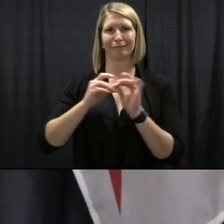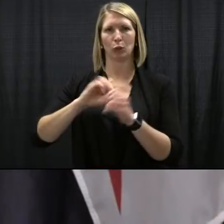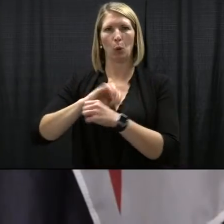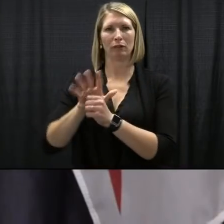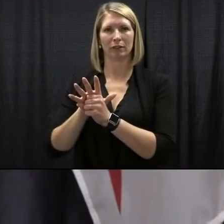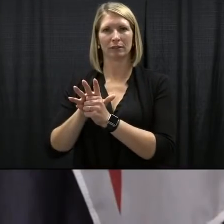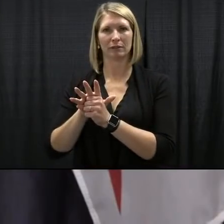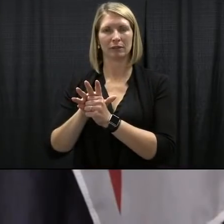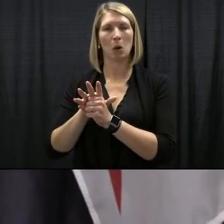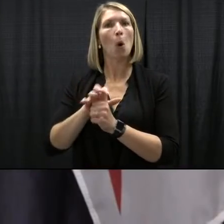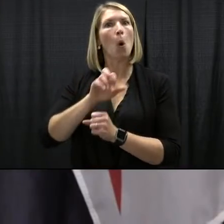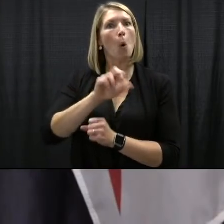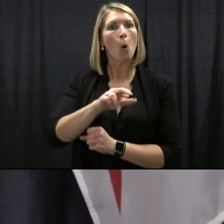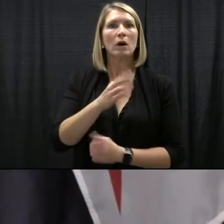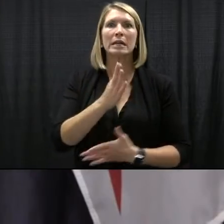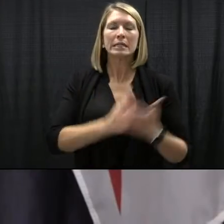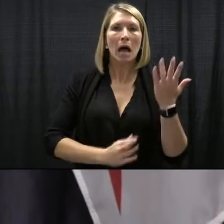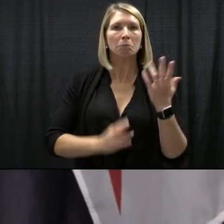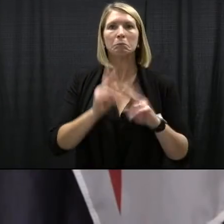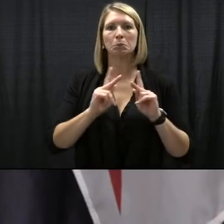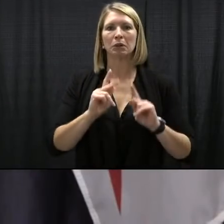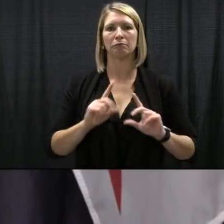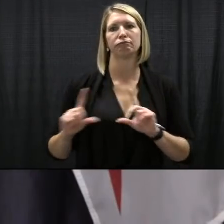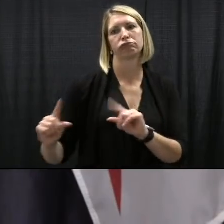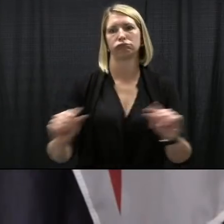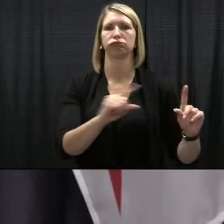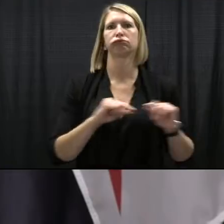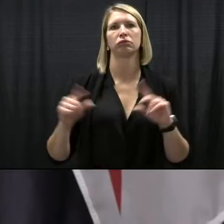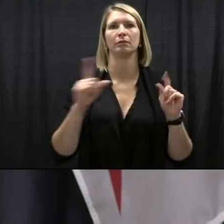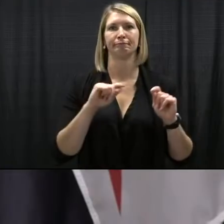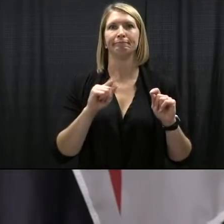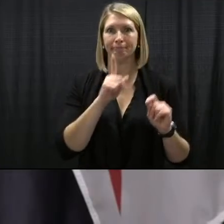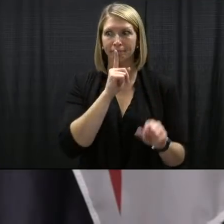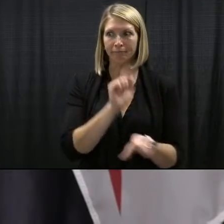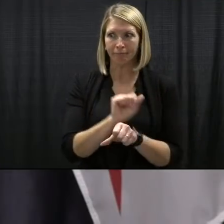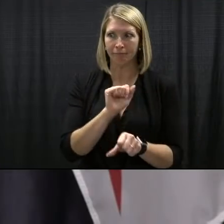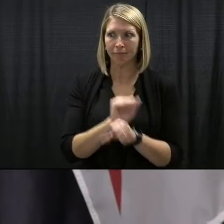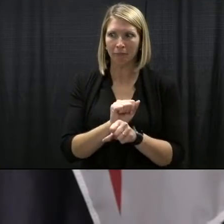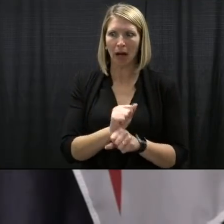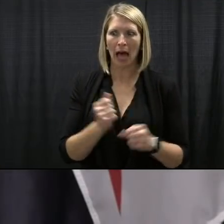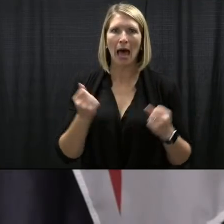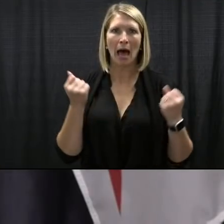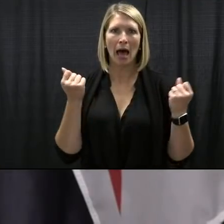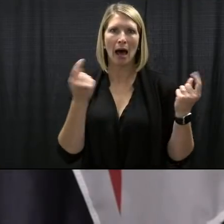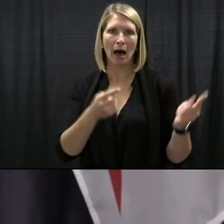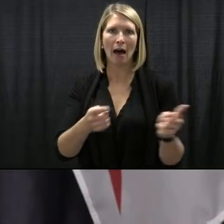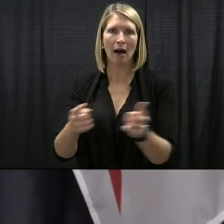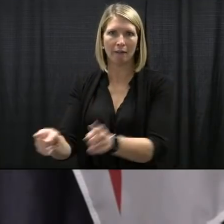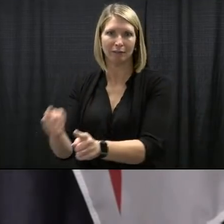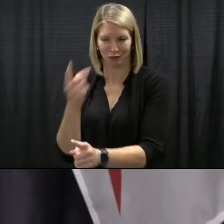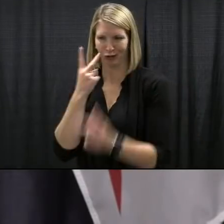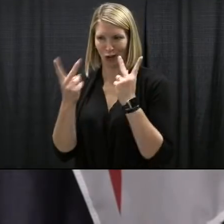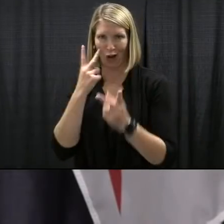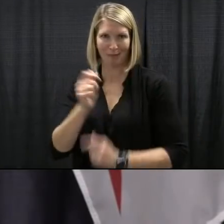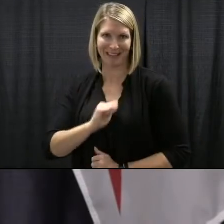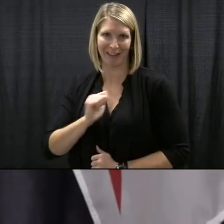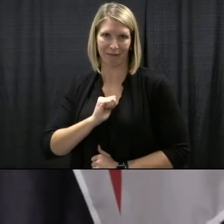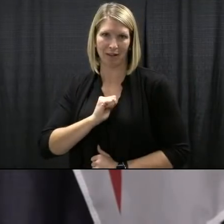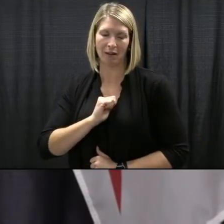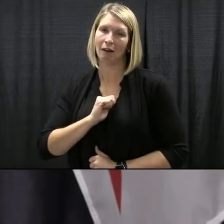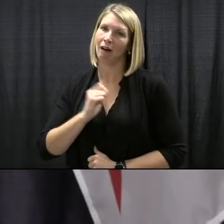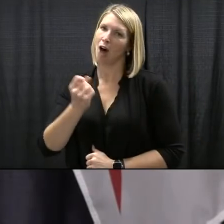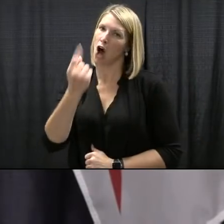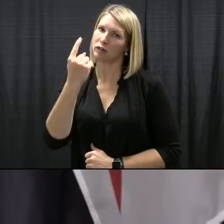is misinformation, for want of a better word. There are websites that you can trust. The COVID-19 website that we